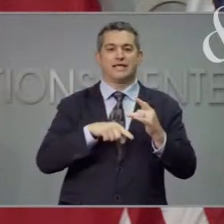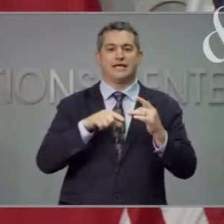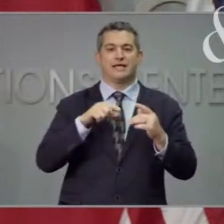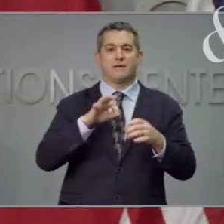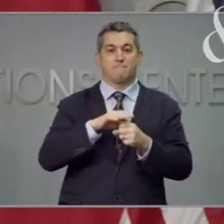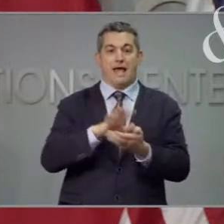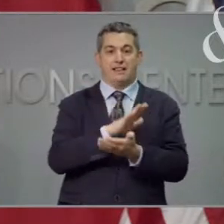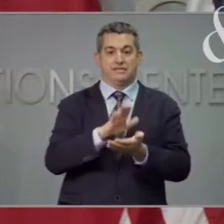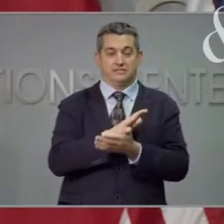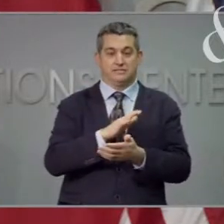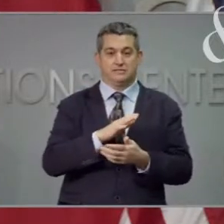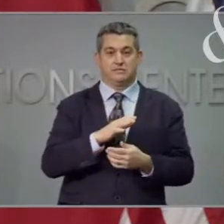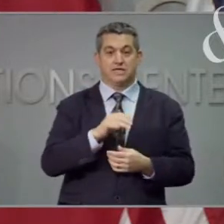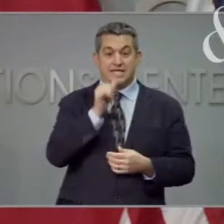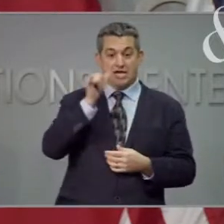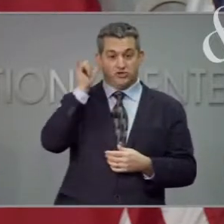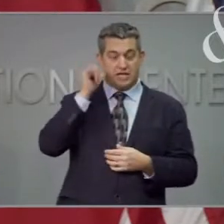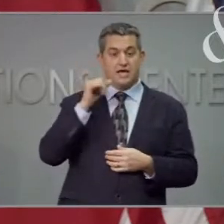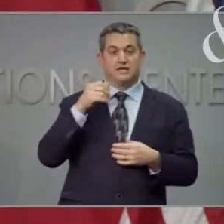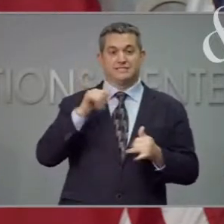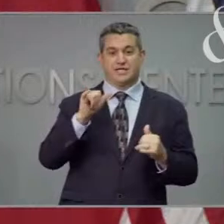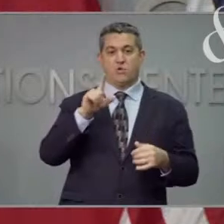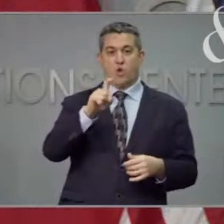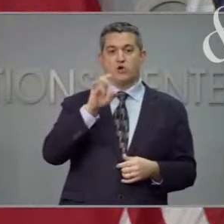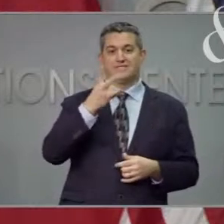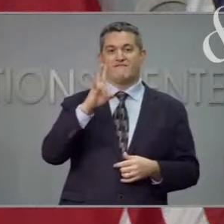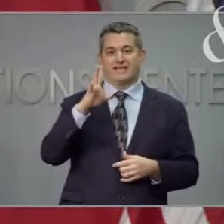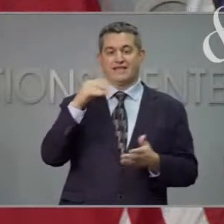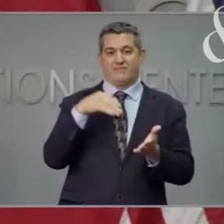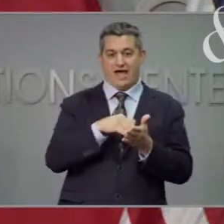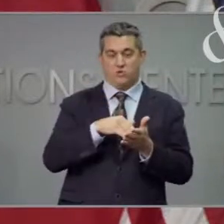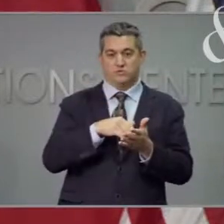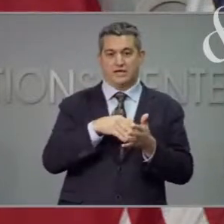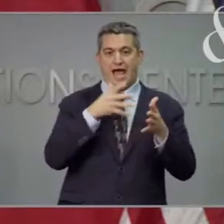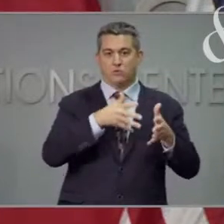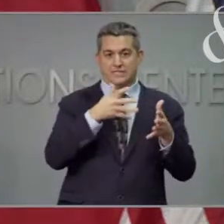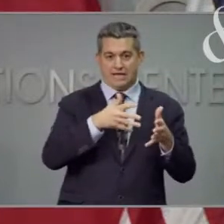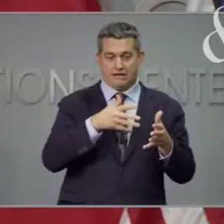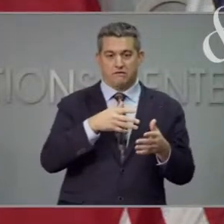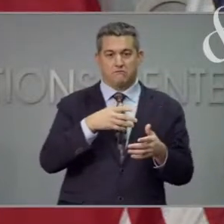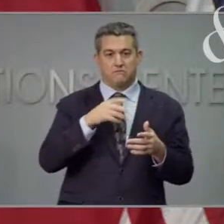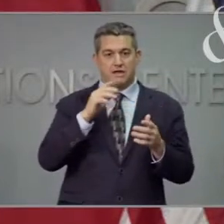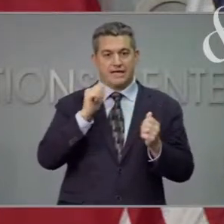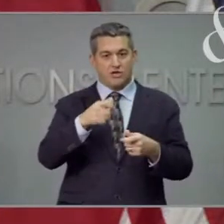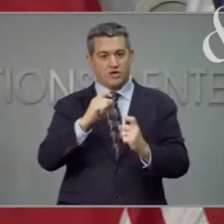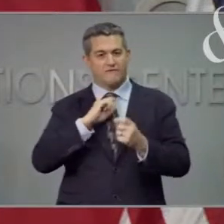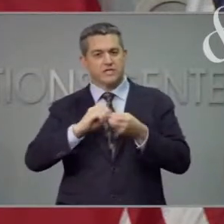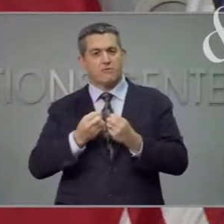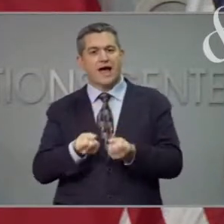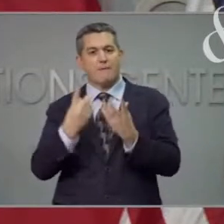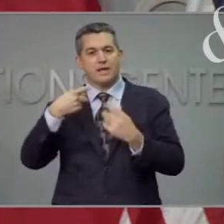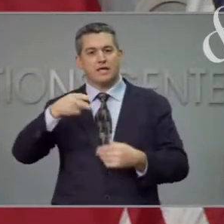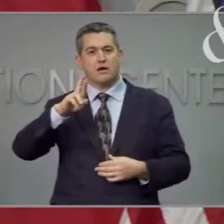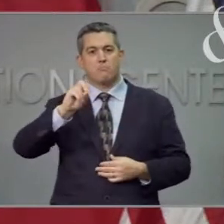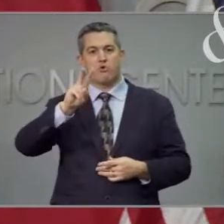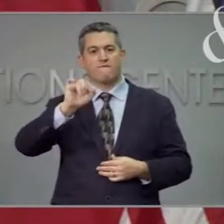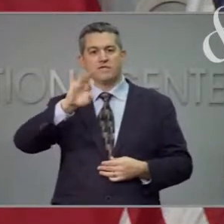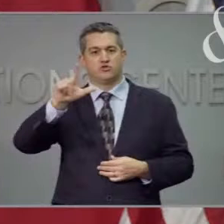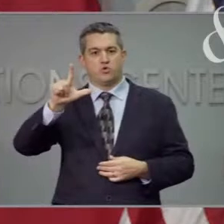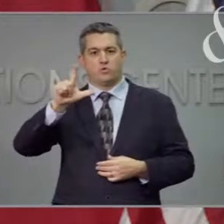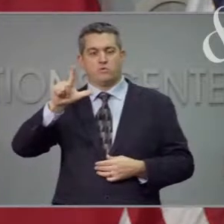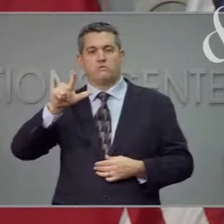at 117,000 as of yesterday. And also, is there any number you can give us on provisional ballots statewide? Thank you.